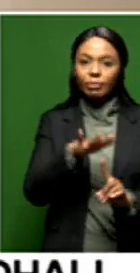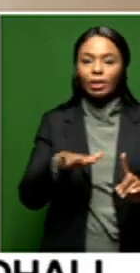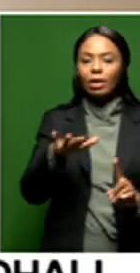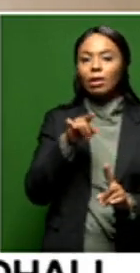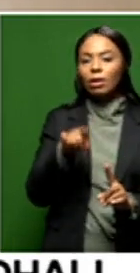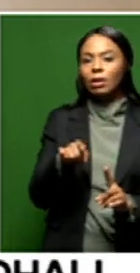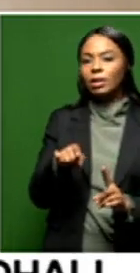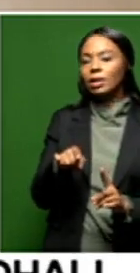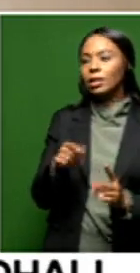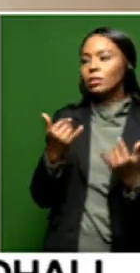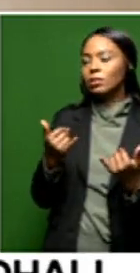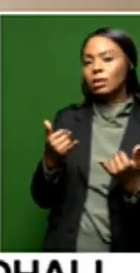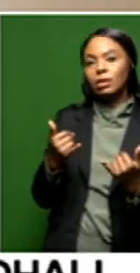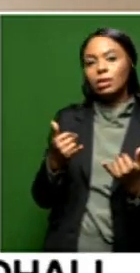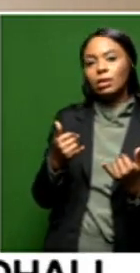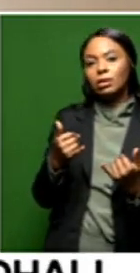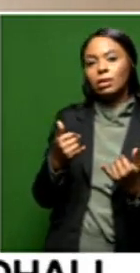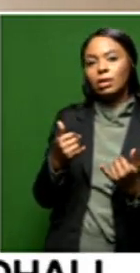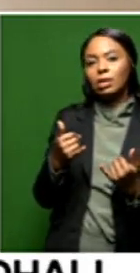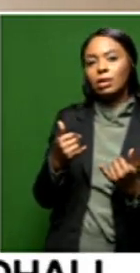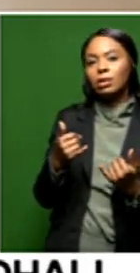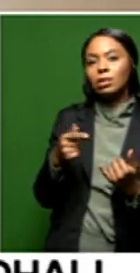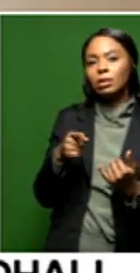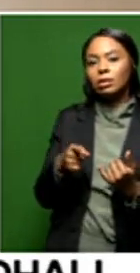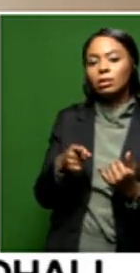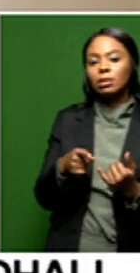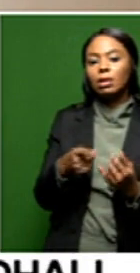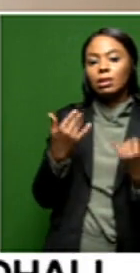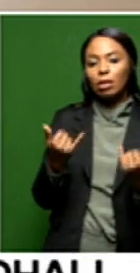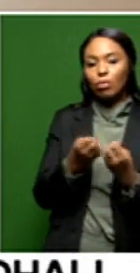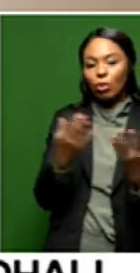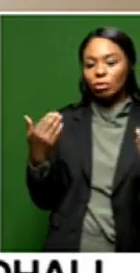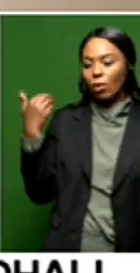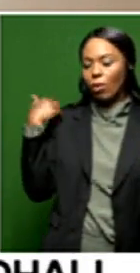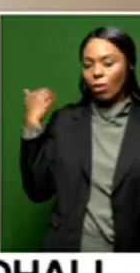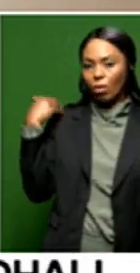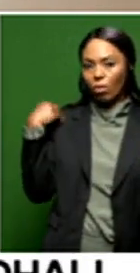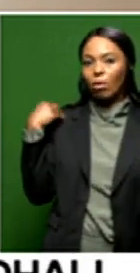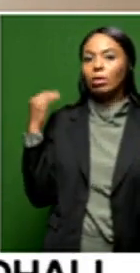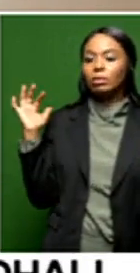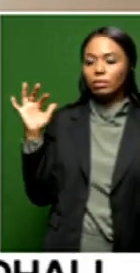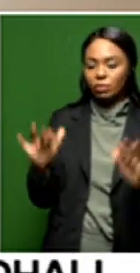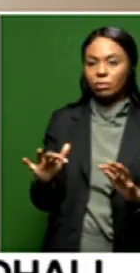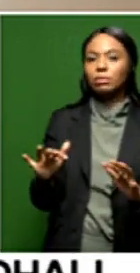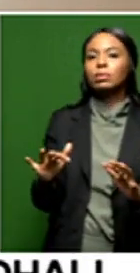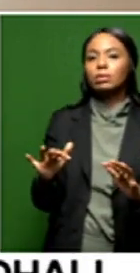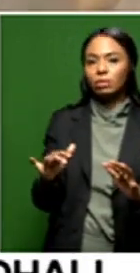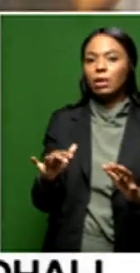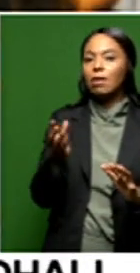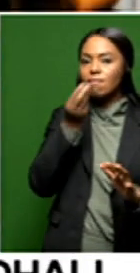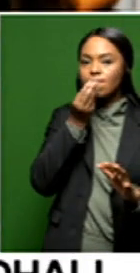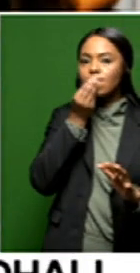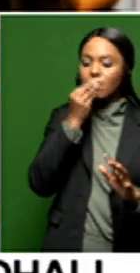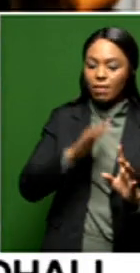we're serving Italian, sushi, local, African food, there's coffee, there's ice cream. So it's more of an